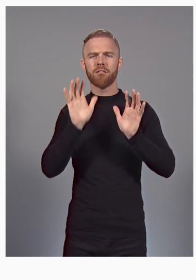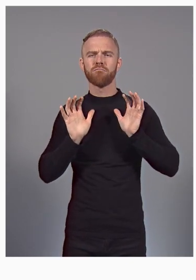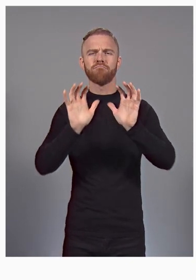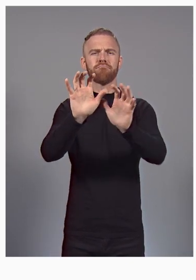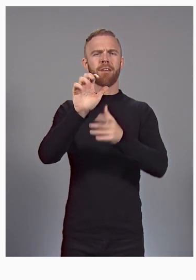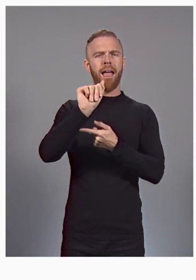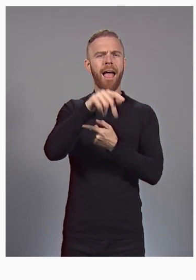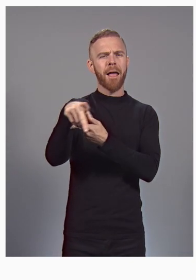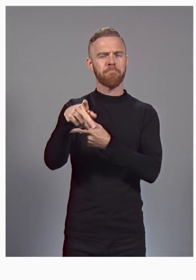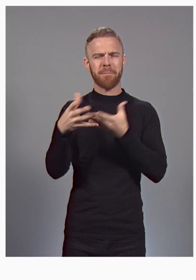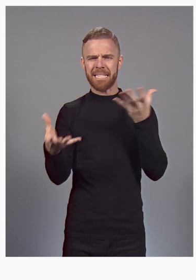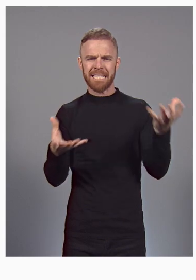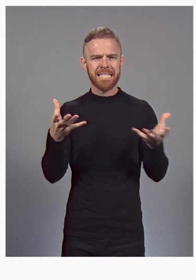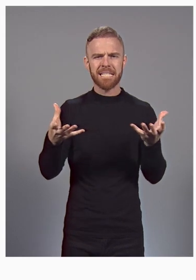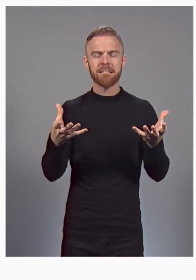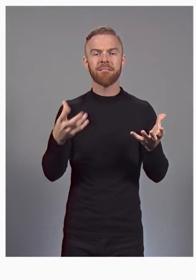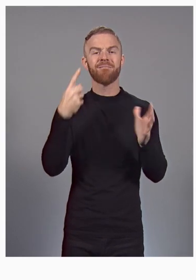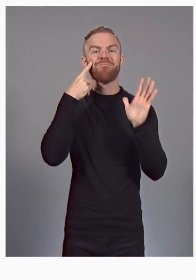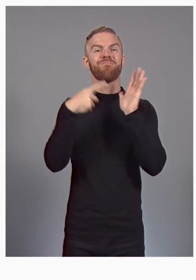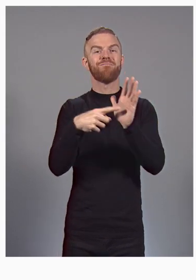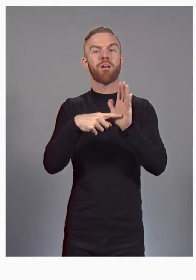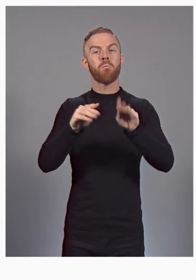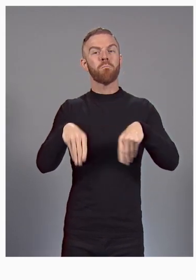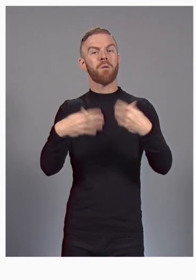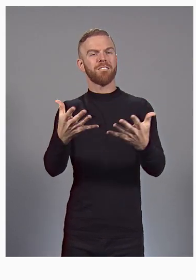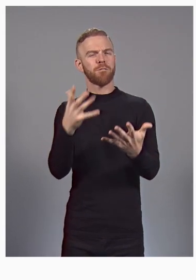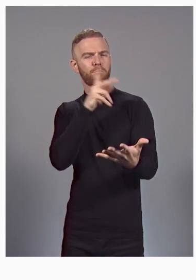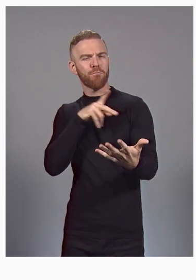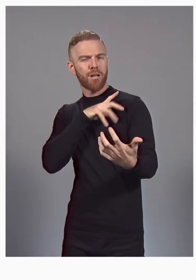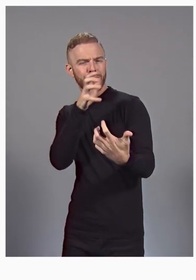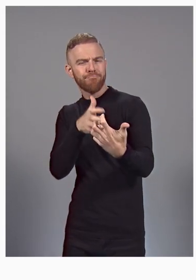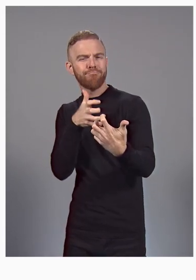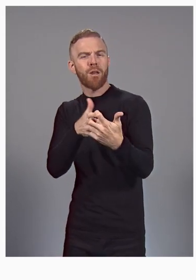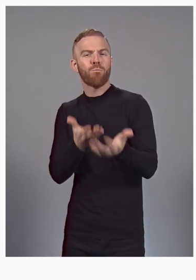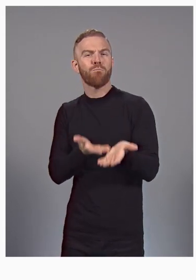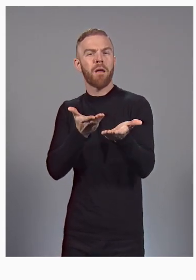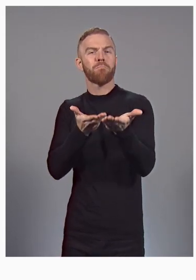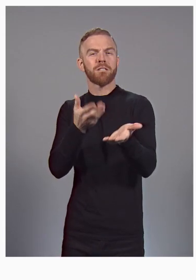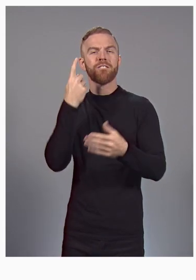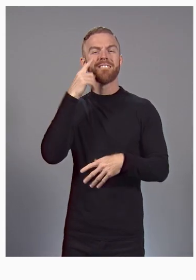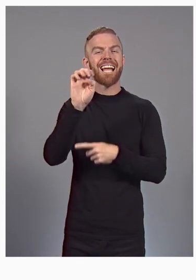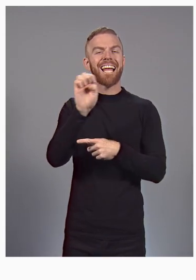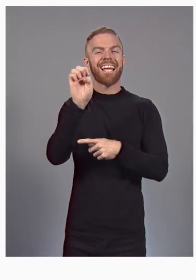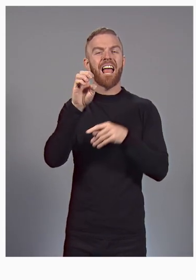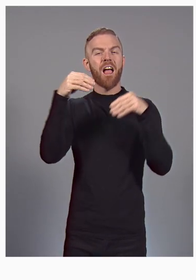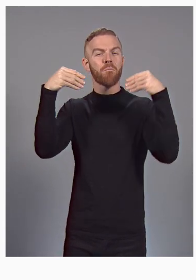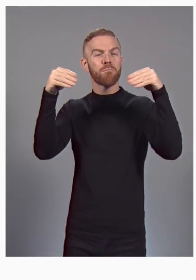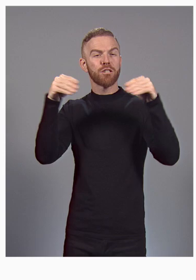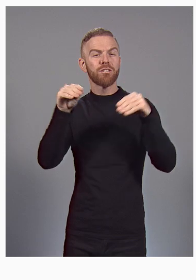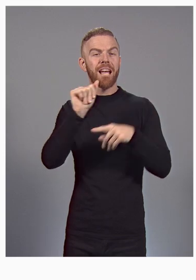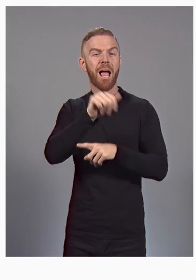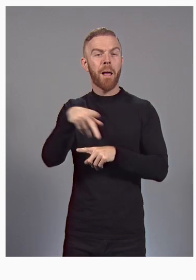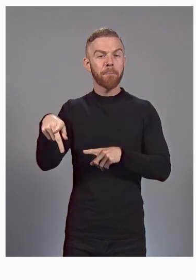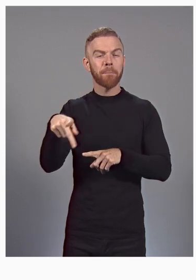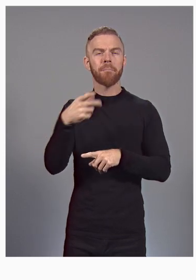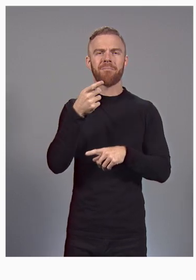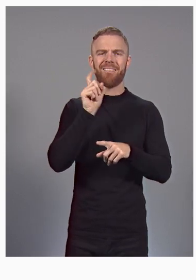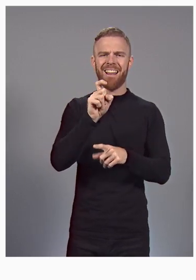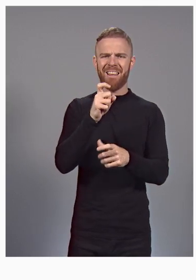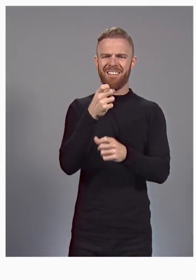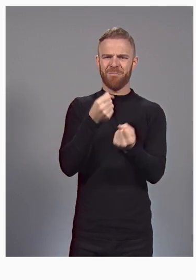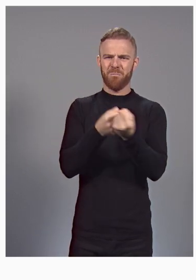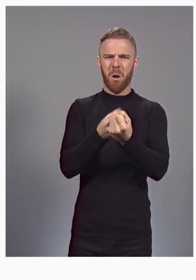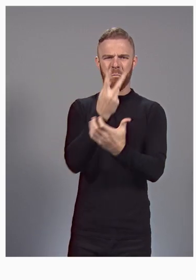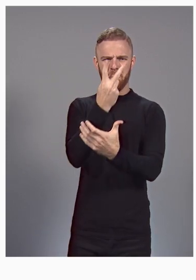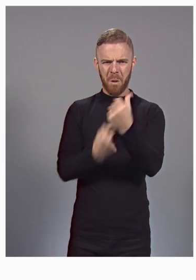apps. For instance, to provide personalized recommendations for e-commerce, apps need to support both transactional